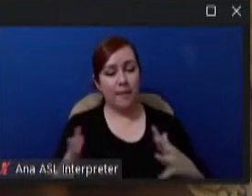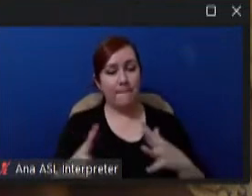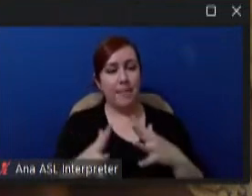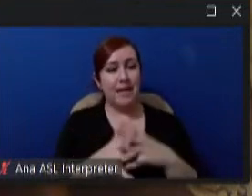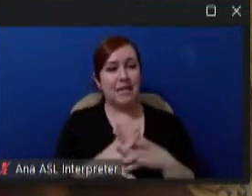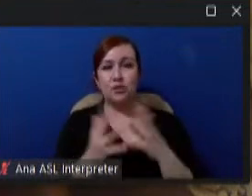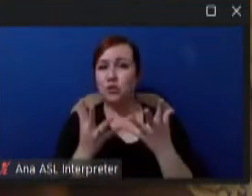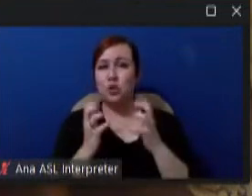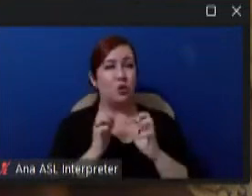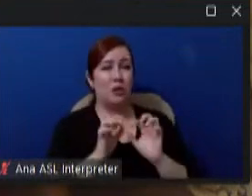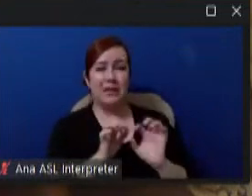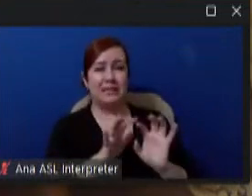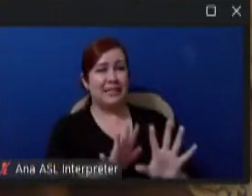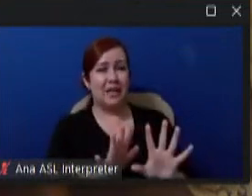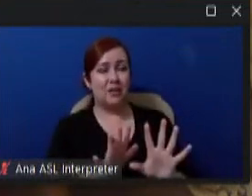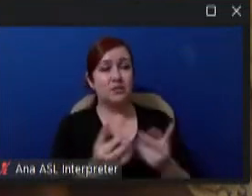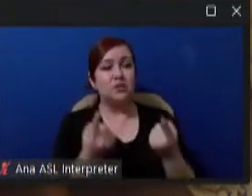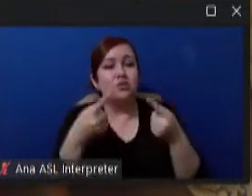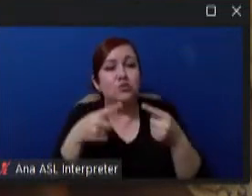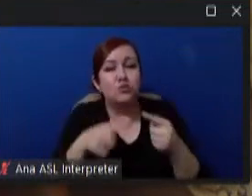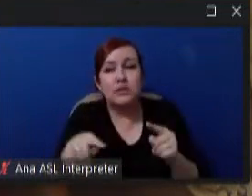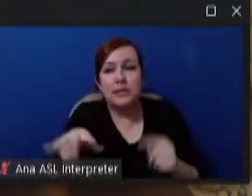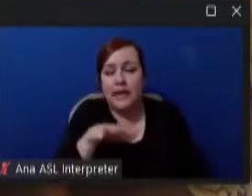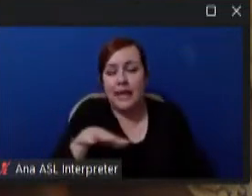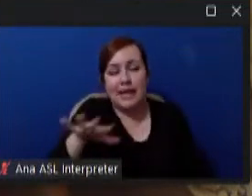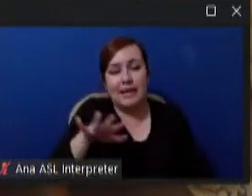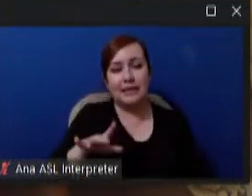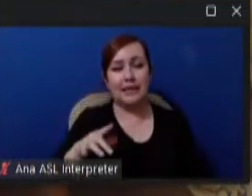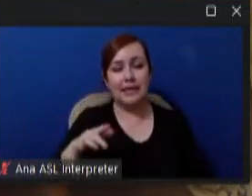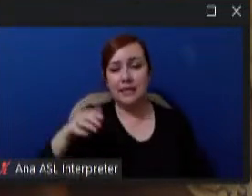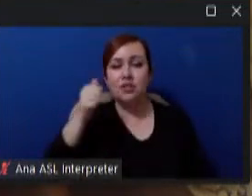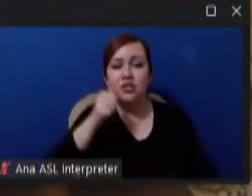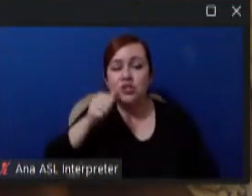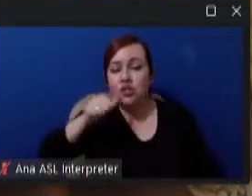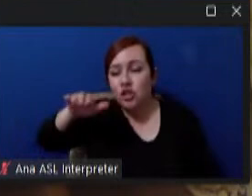54% of unwanted pregnancies